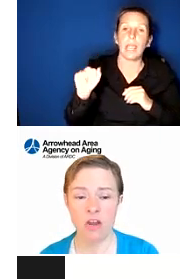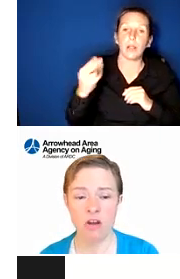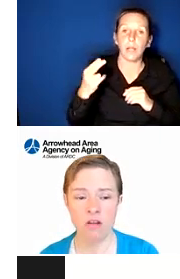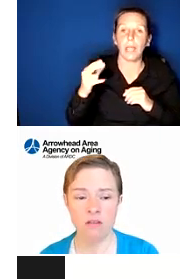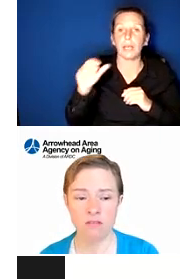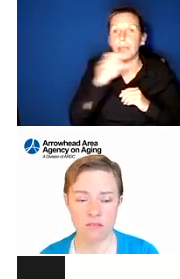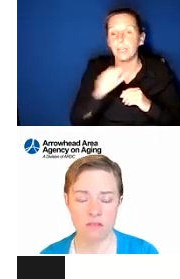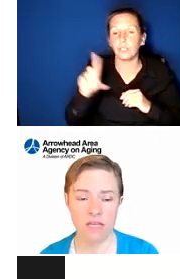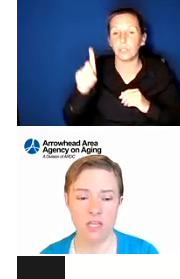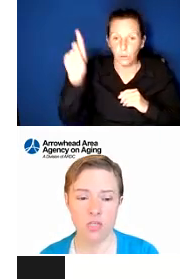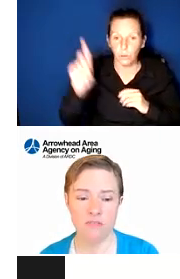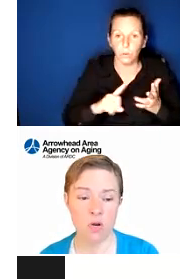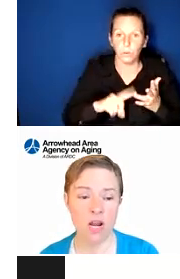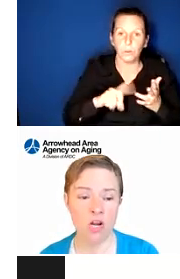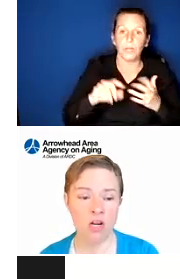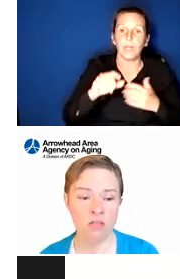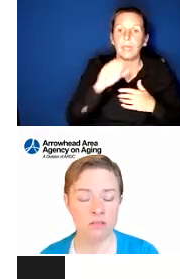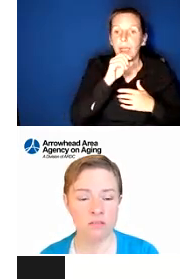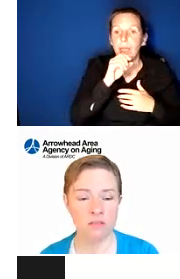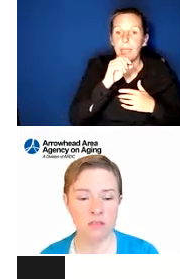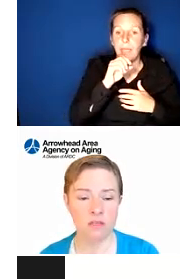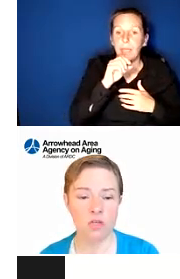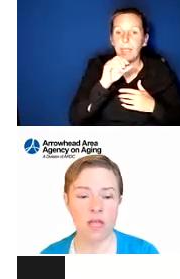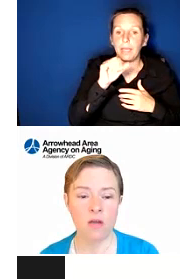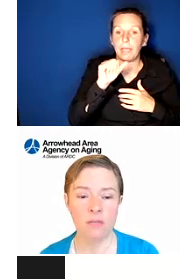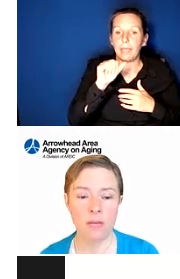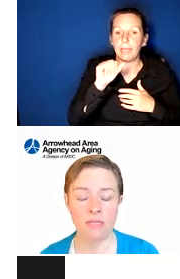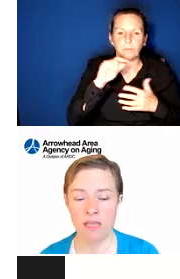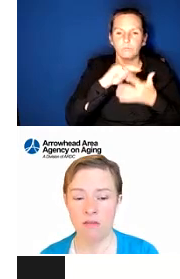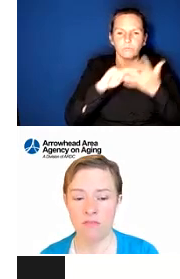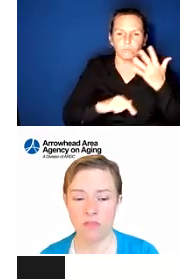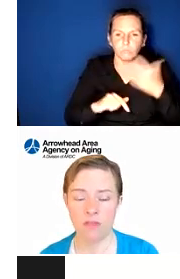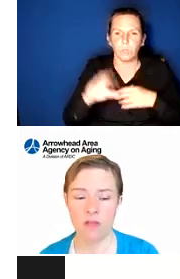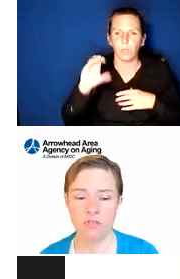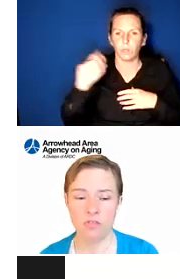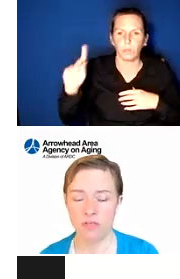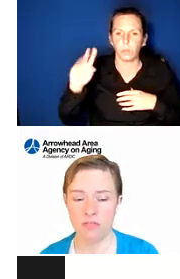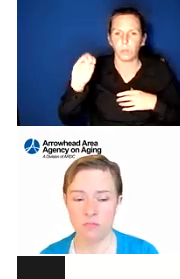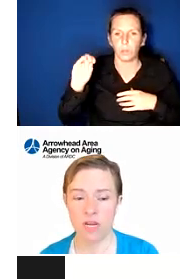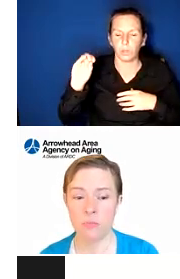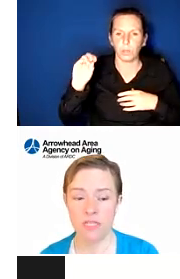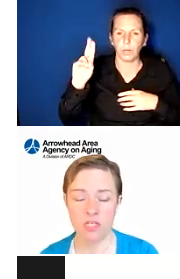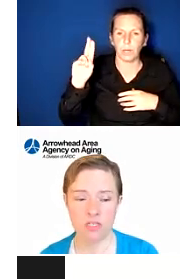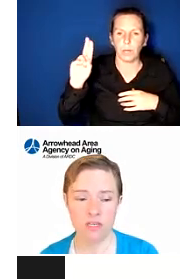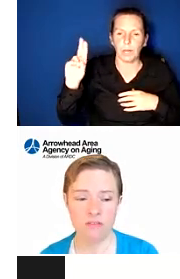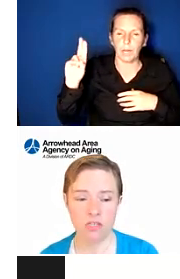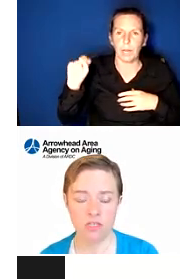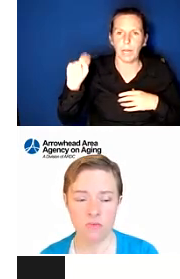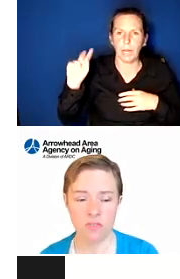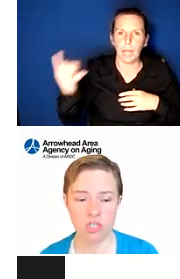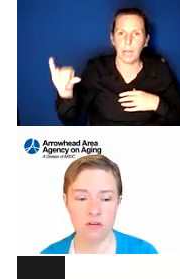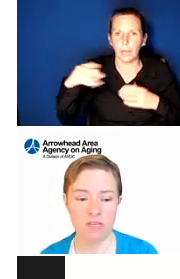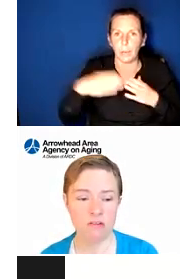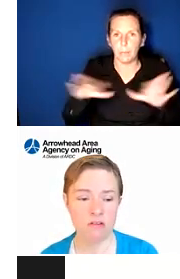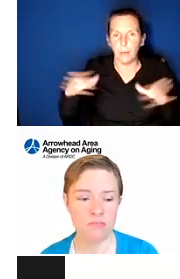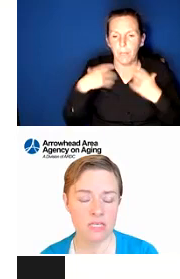County Care, Angels of McGregor, Cook County Public Health, which is doing some transportation innovation